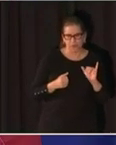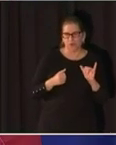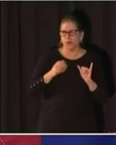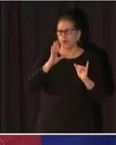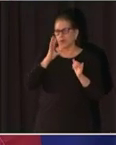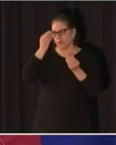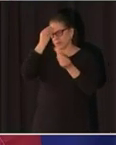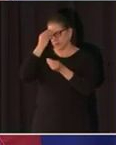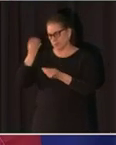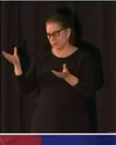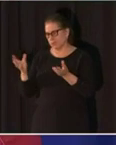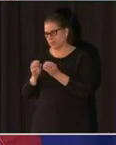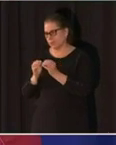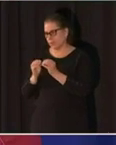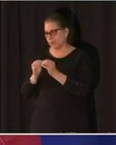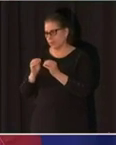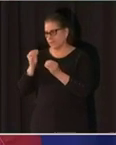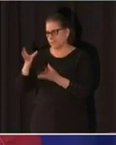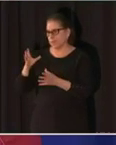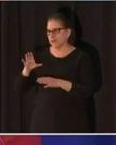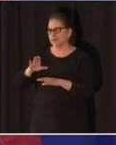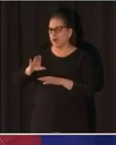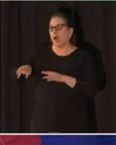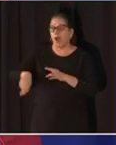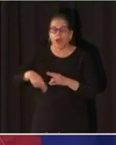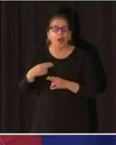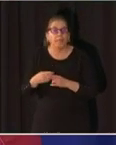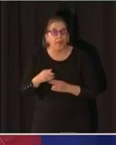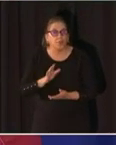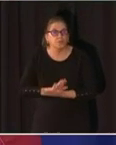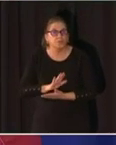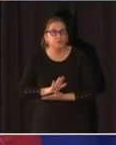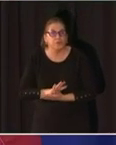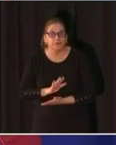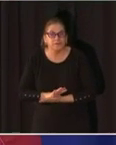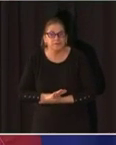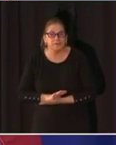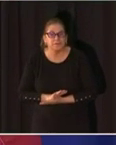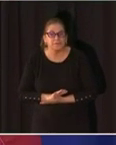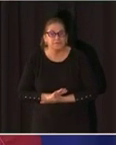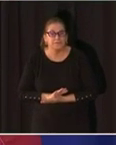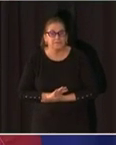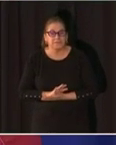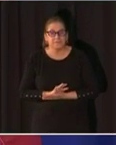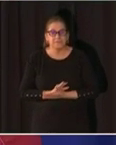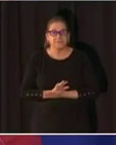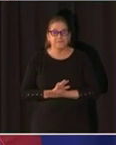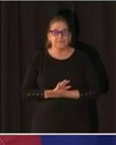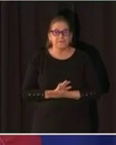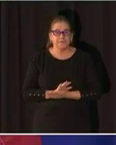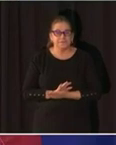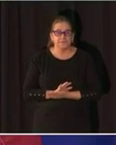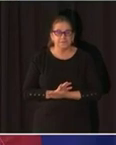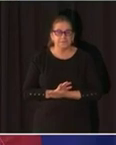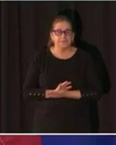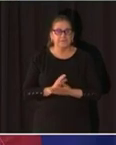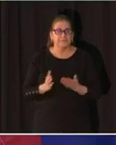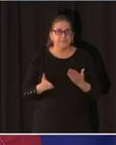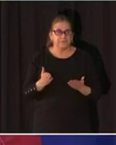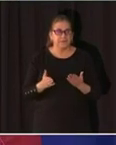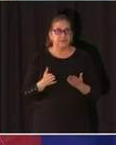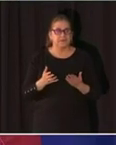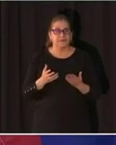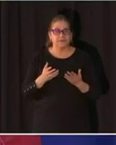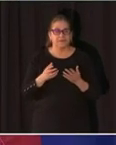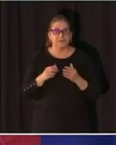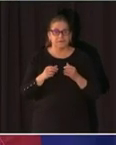Friday. That more may be that we'll say more on May the 15th, but we want to provide families with an update on